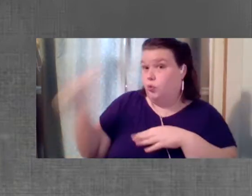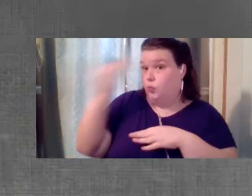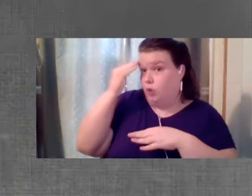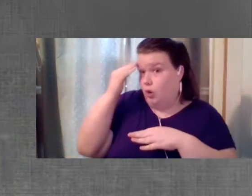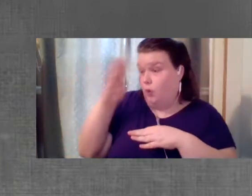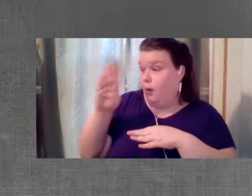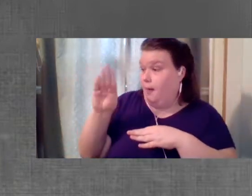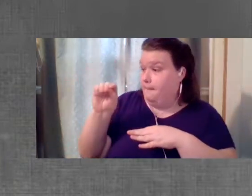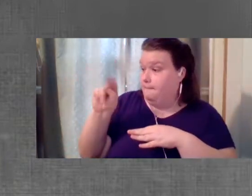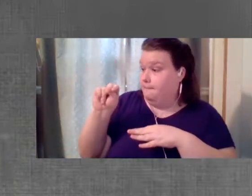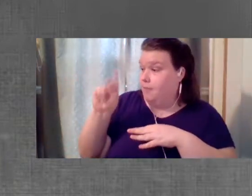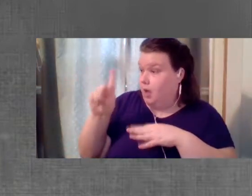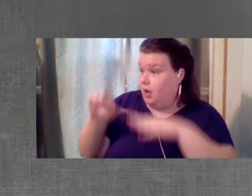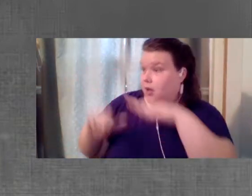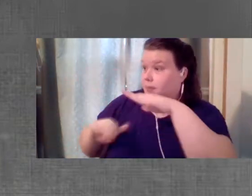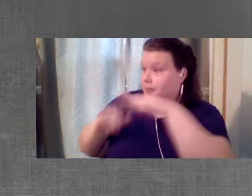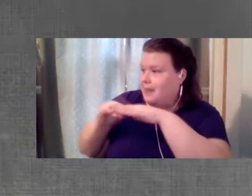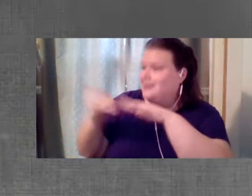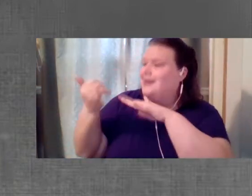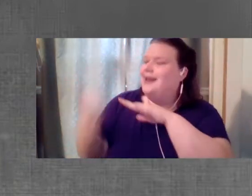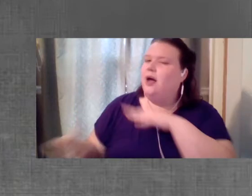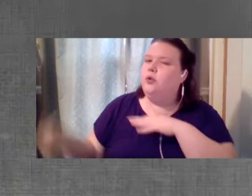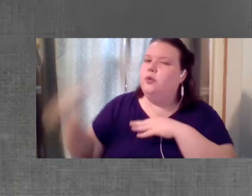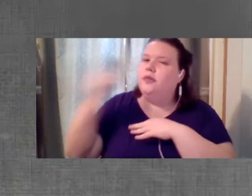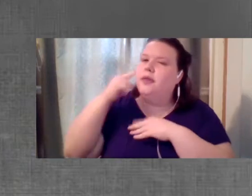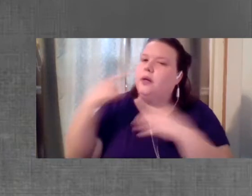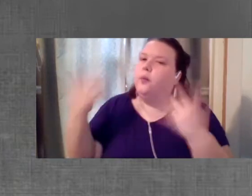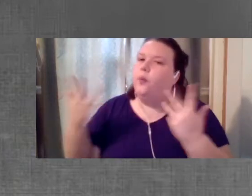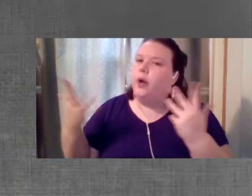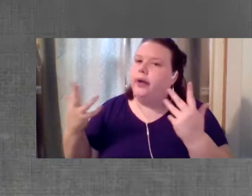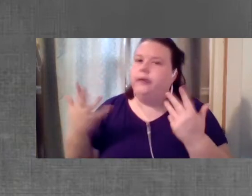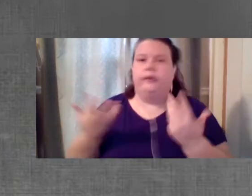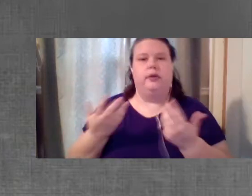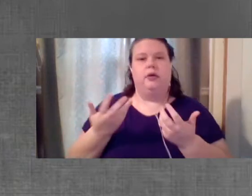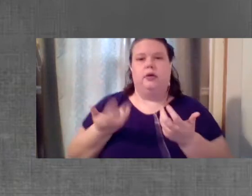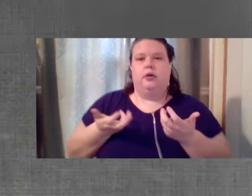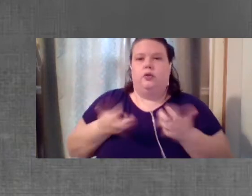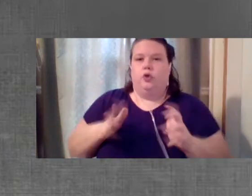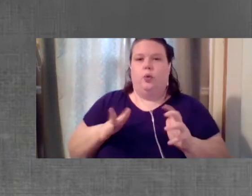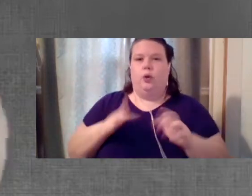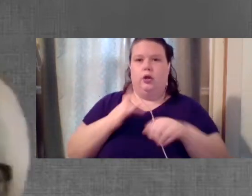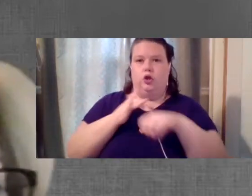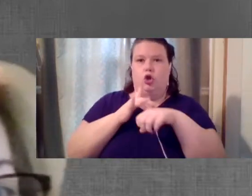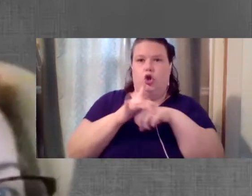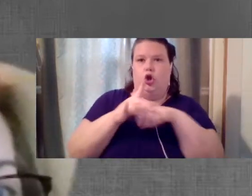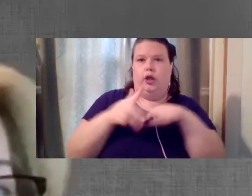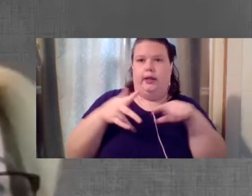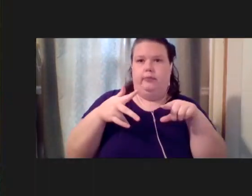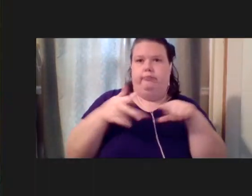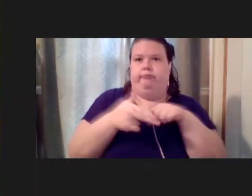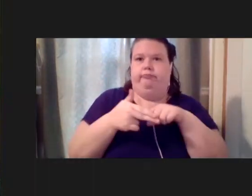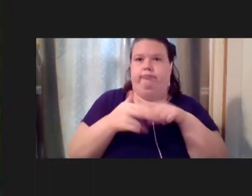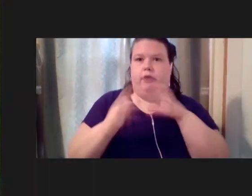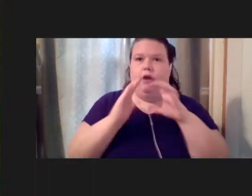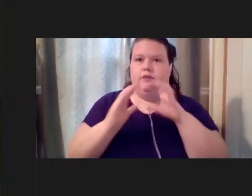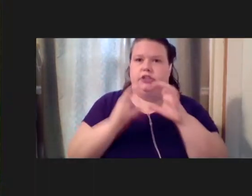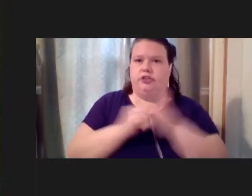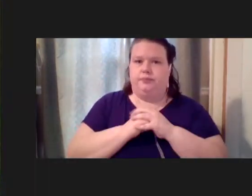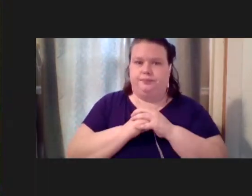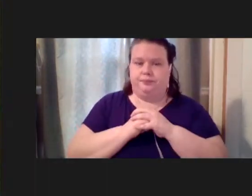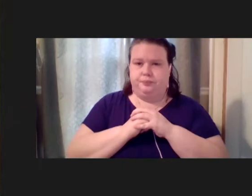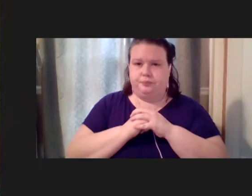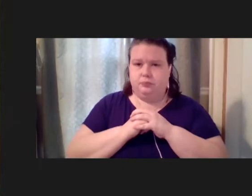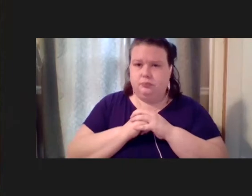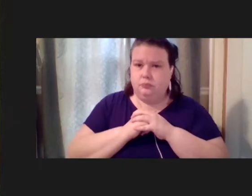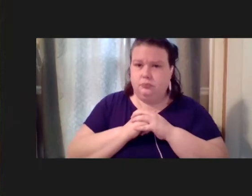think? Um, cause we don't want to cut off the conversation too early. Thank you for that. Is that Robin raising a hand?